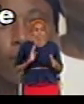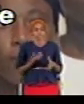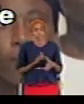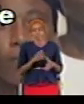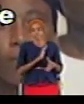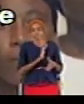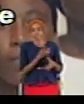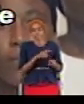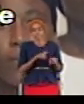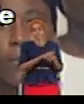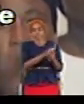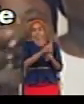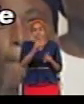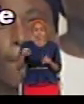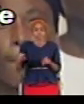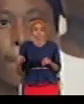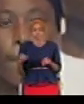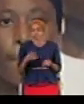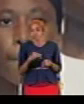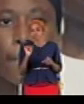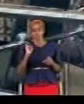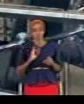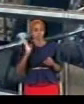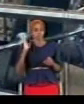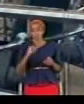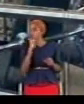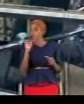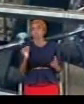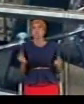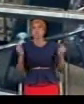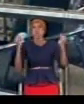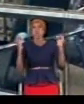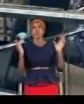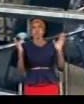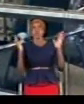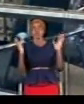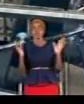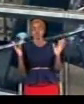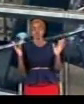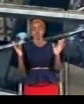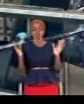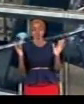our souls astray. Oh, well, I'm not giving up.